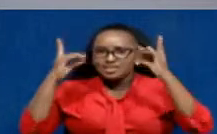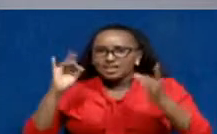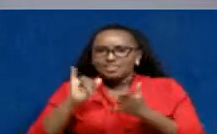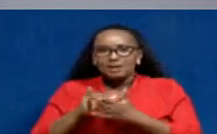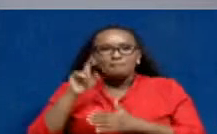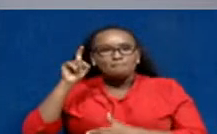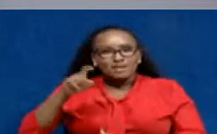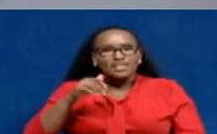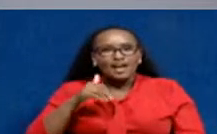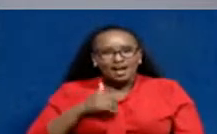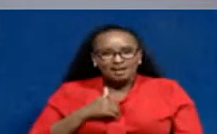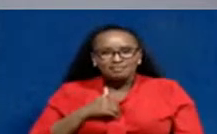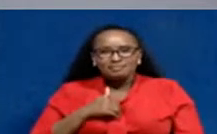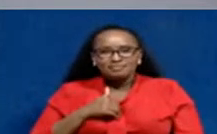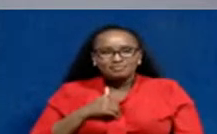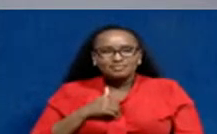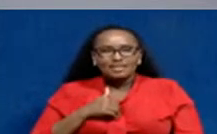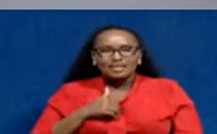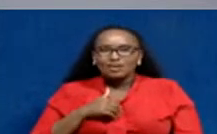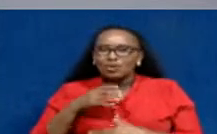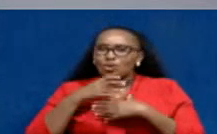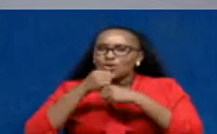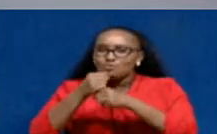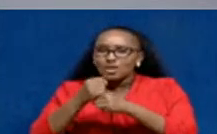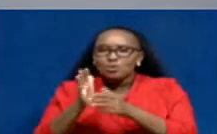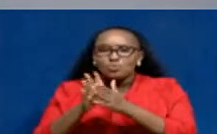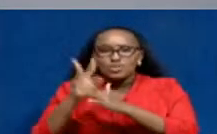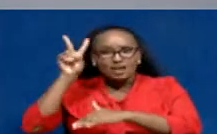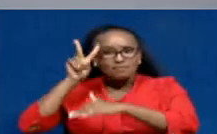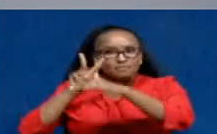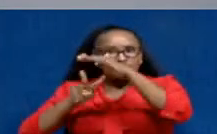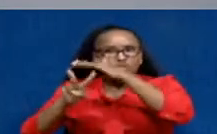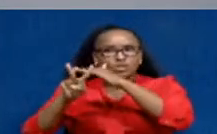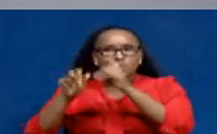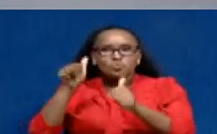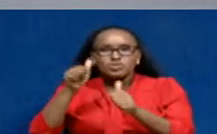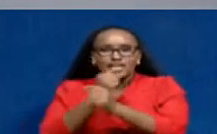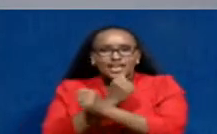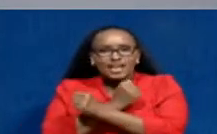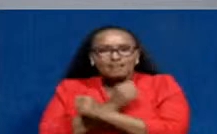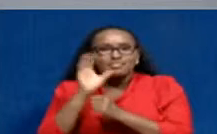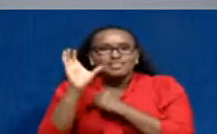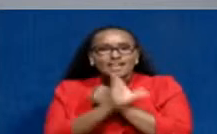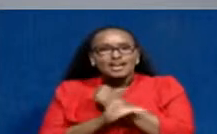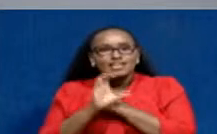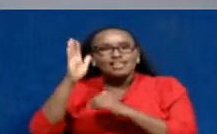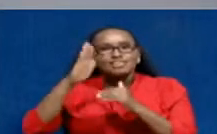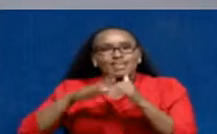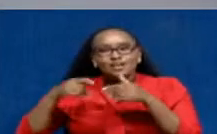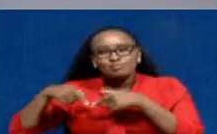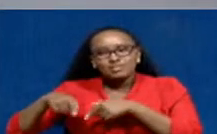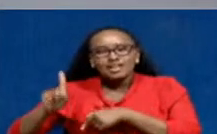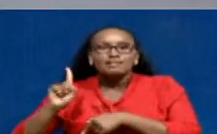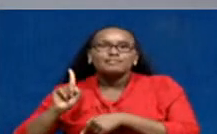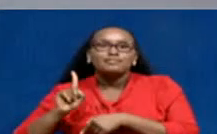must have been propelled by a vision that loved country more than self.